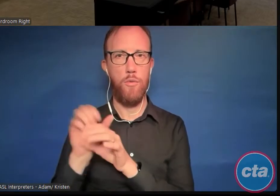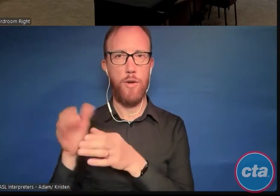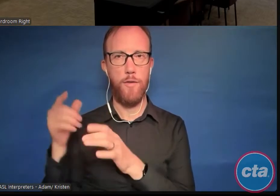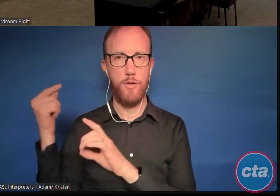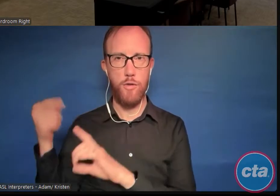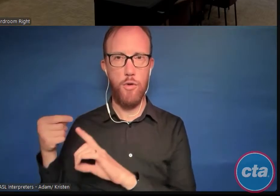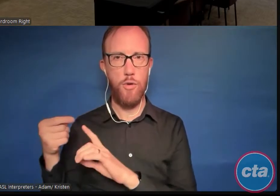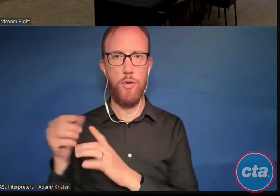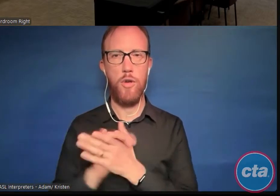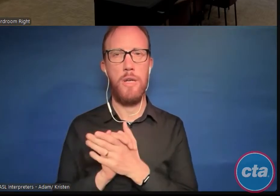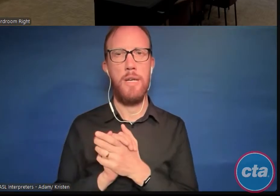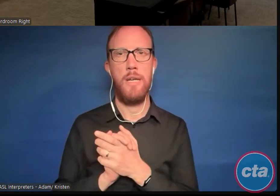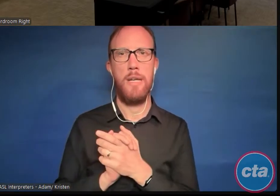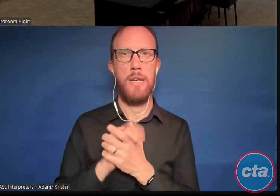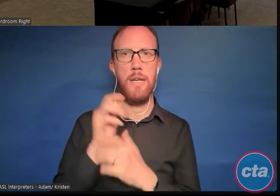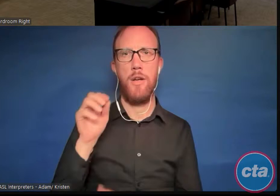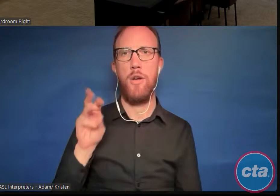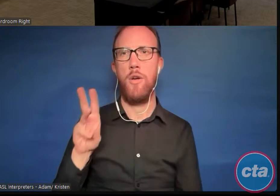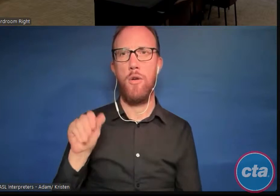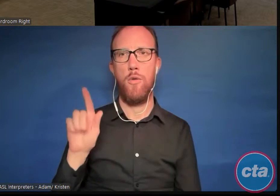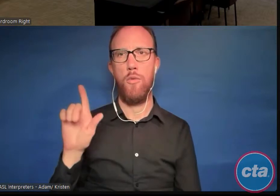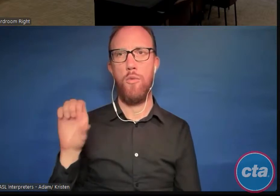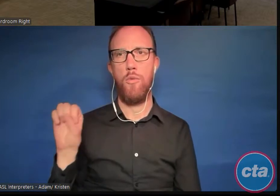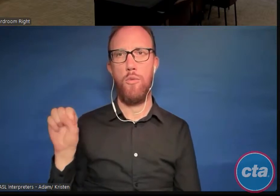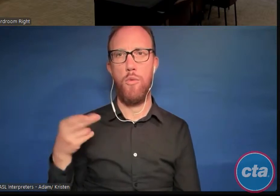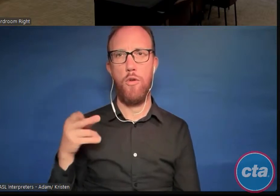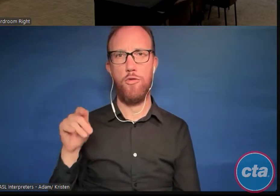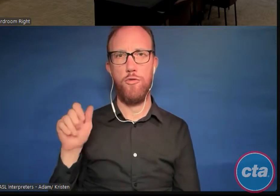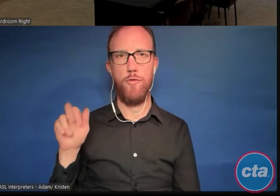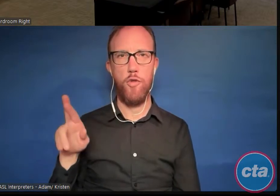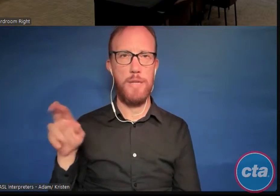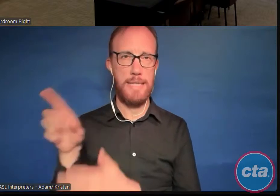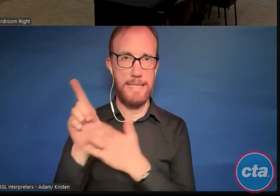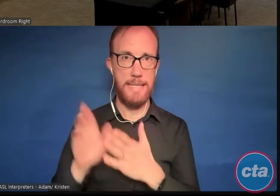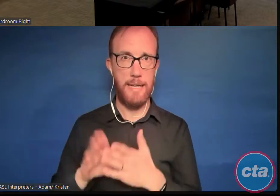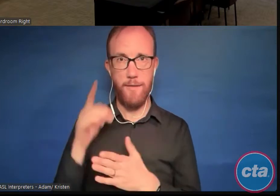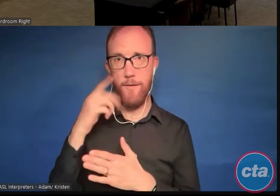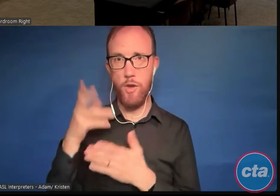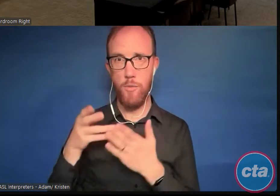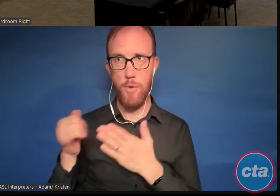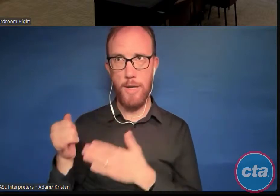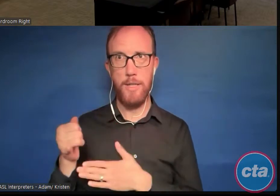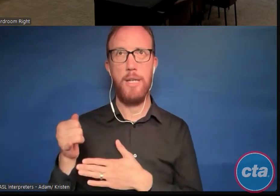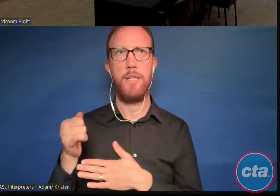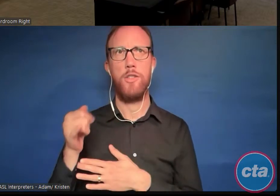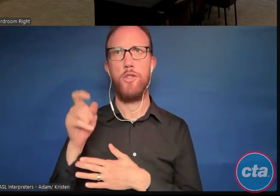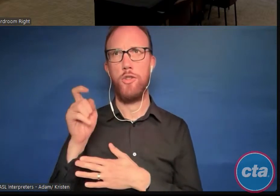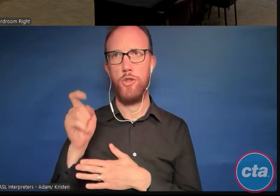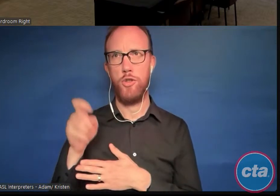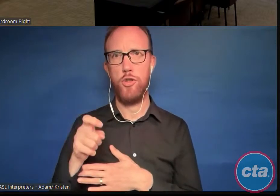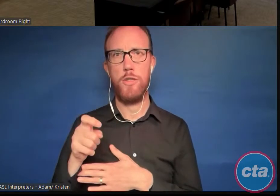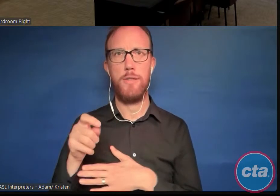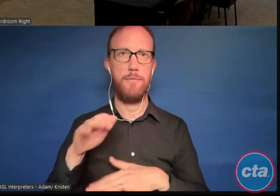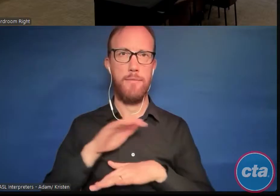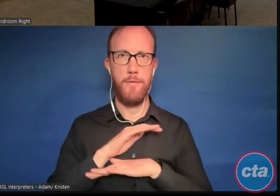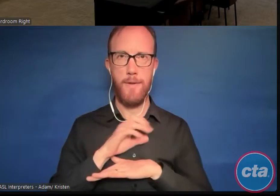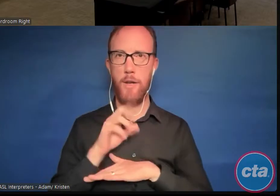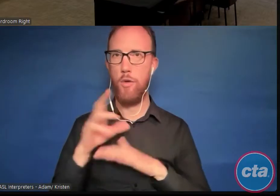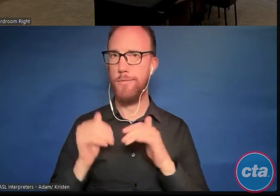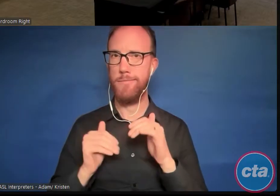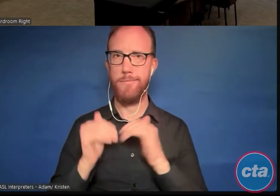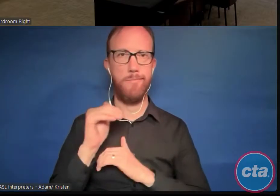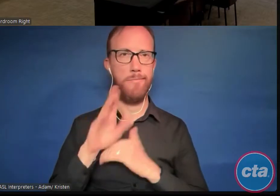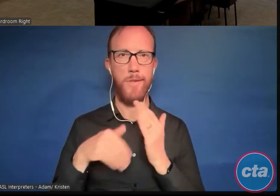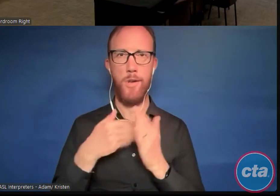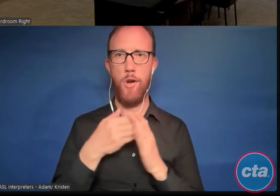The Walsh Floor, who is the design builder on the project, is on target to meet or exceed all the goals in relationship to